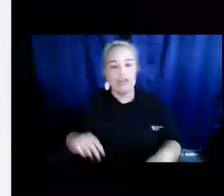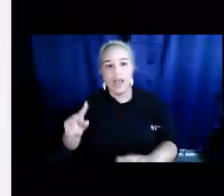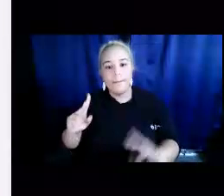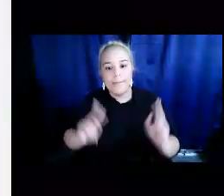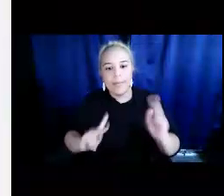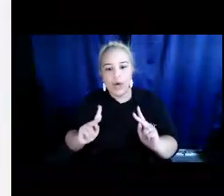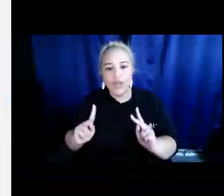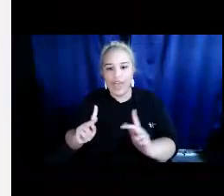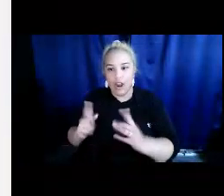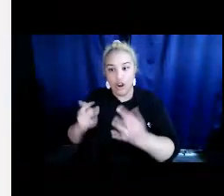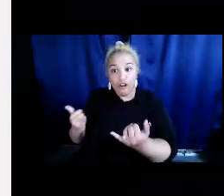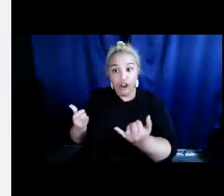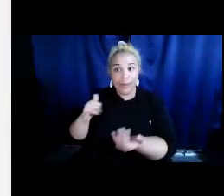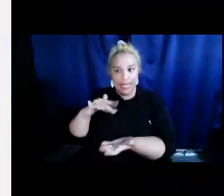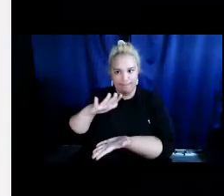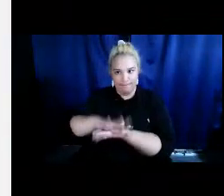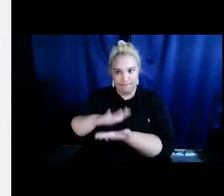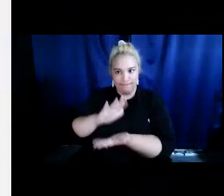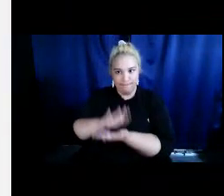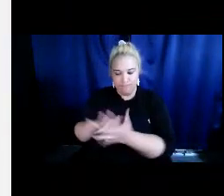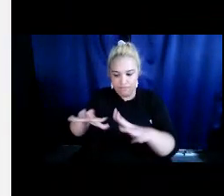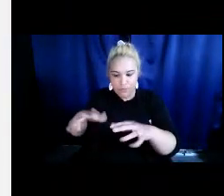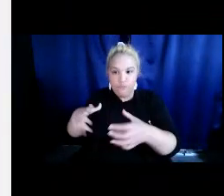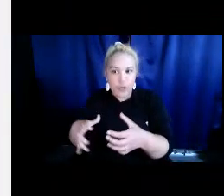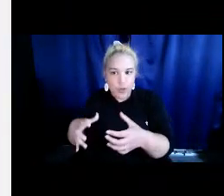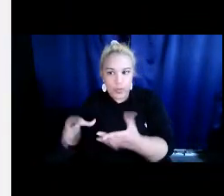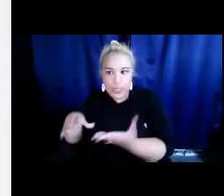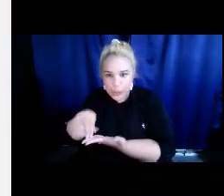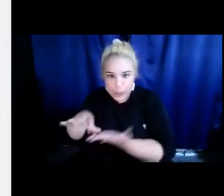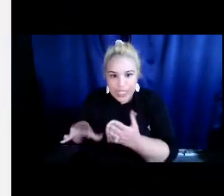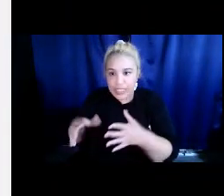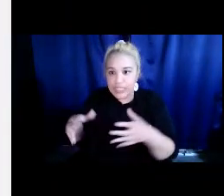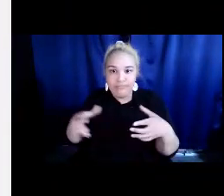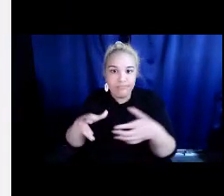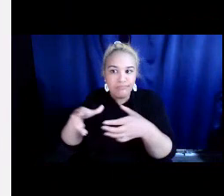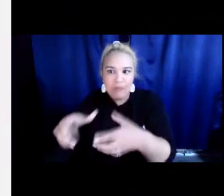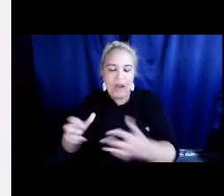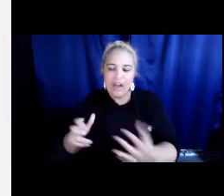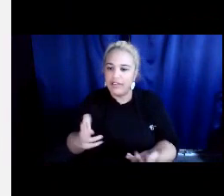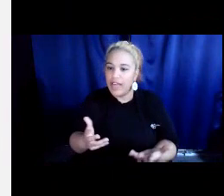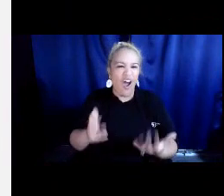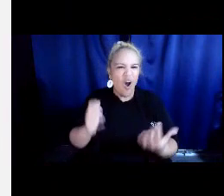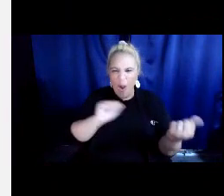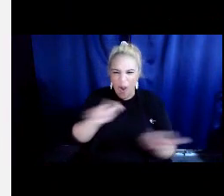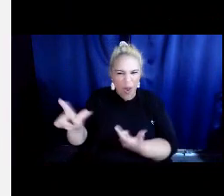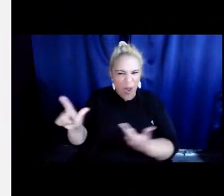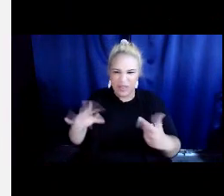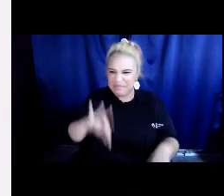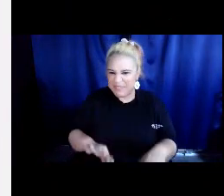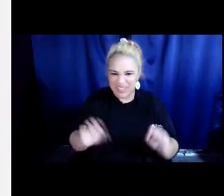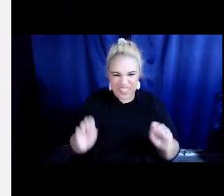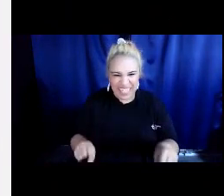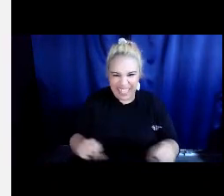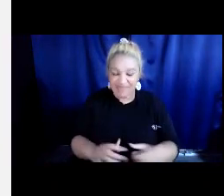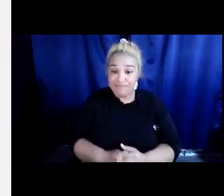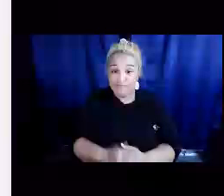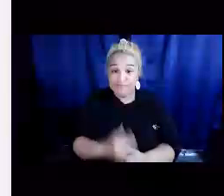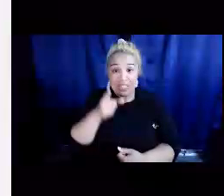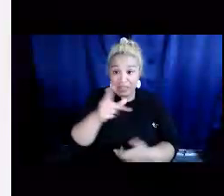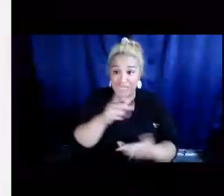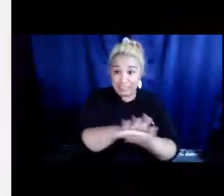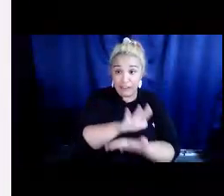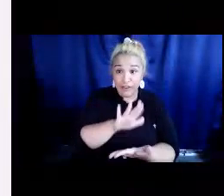offered in various ways. So some are available on the venue website to view or download and print. Some venues offer a printed